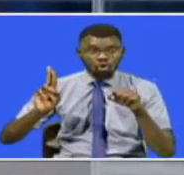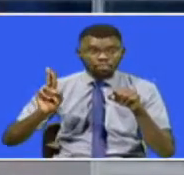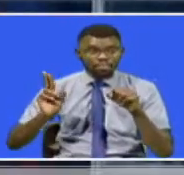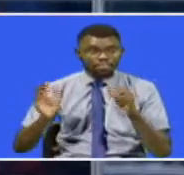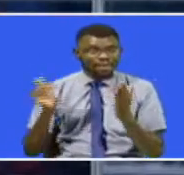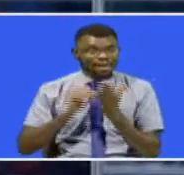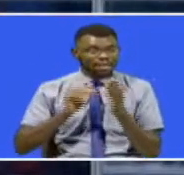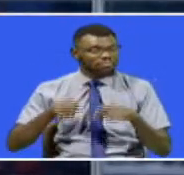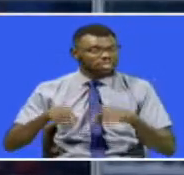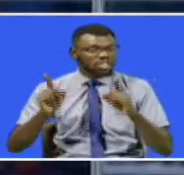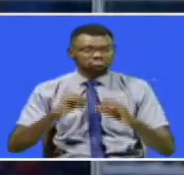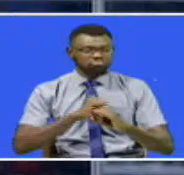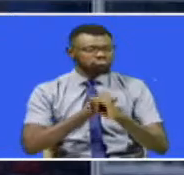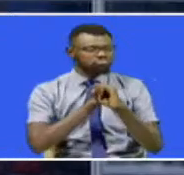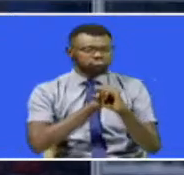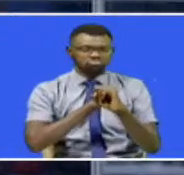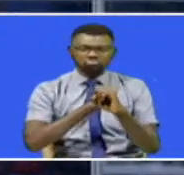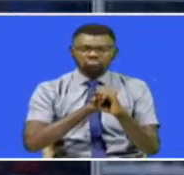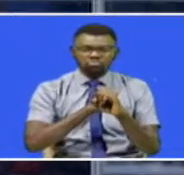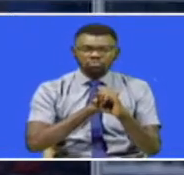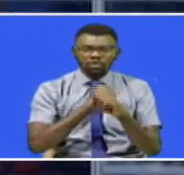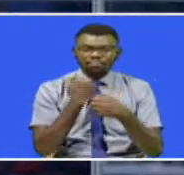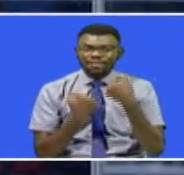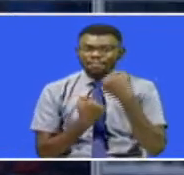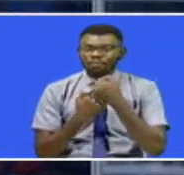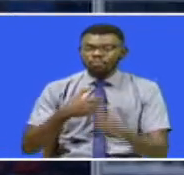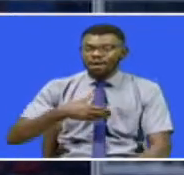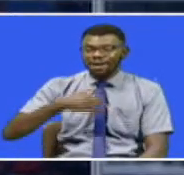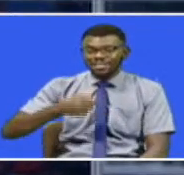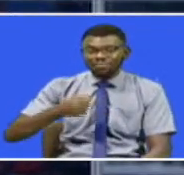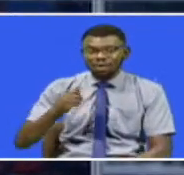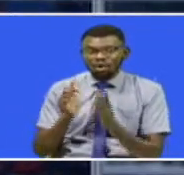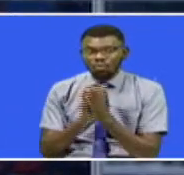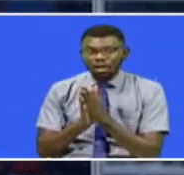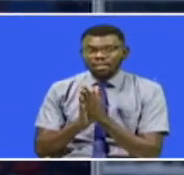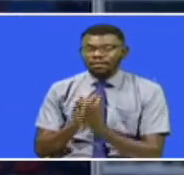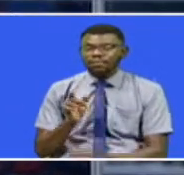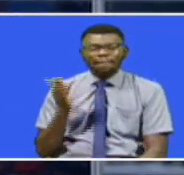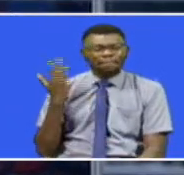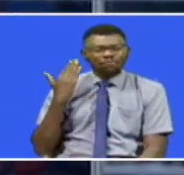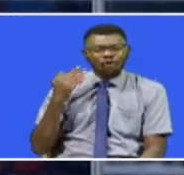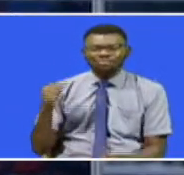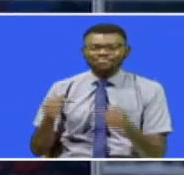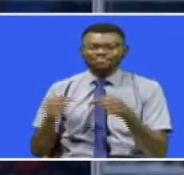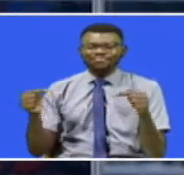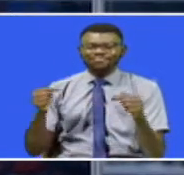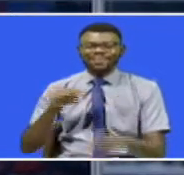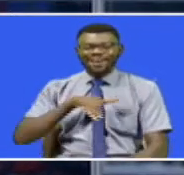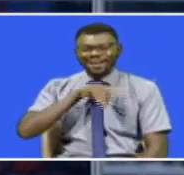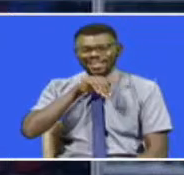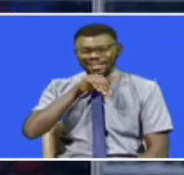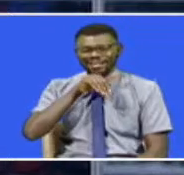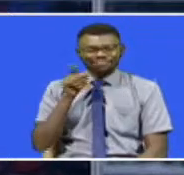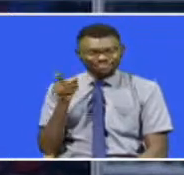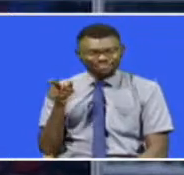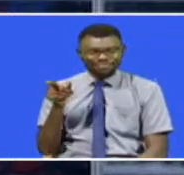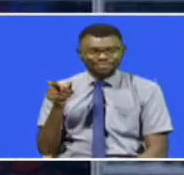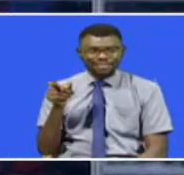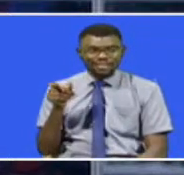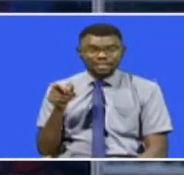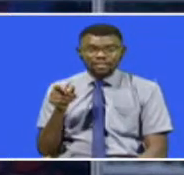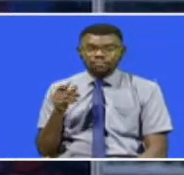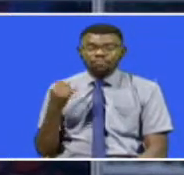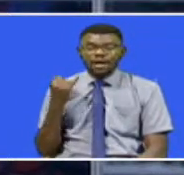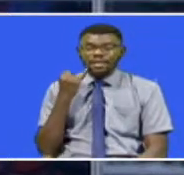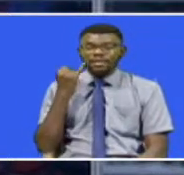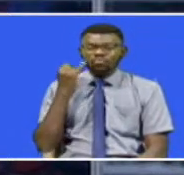once again defended his handshake with his former rival, Azimio la Umoja presidential candidate Raila Odinga. Speaking in